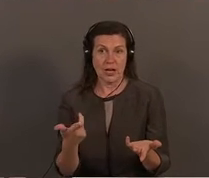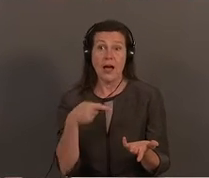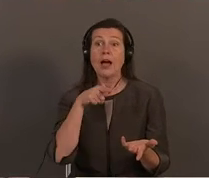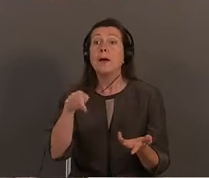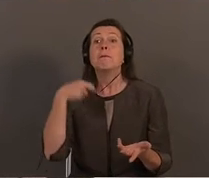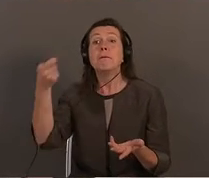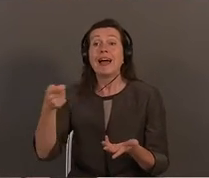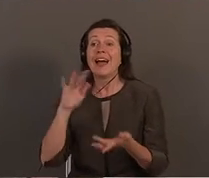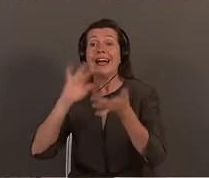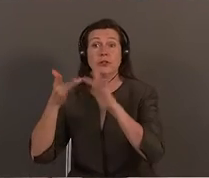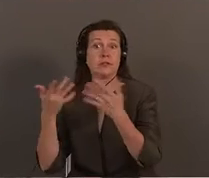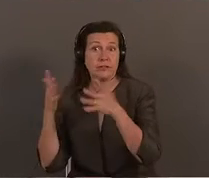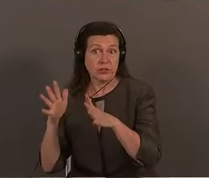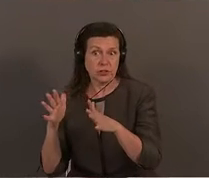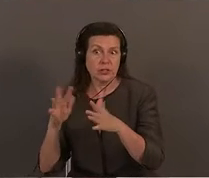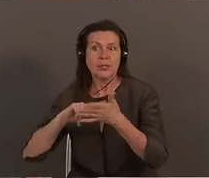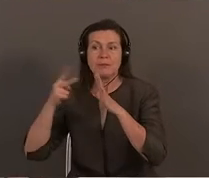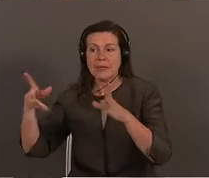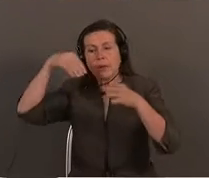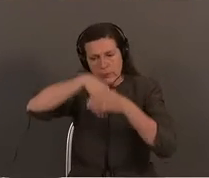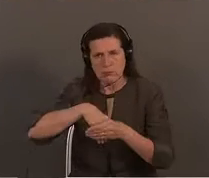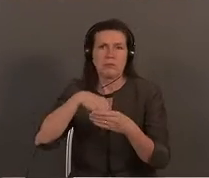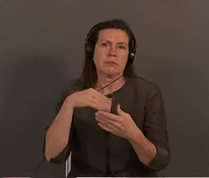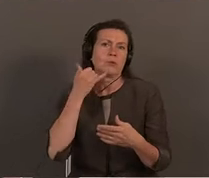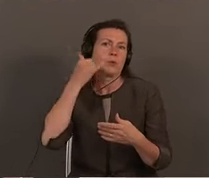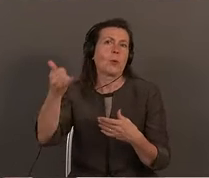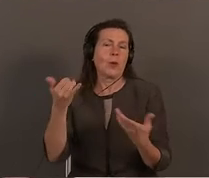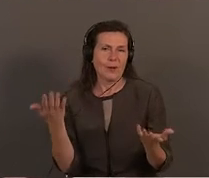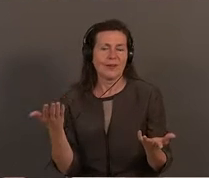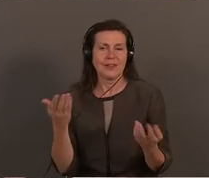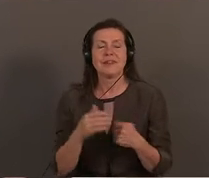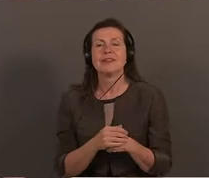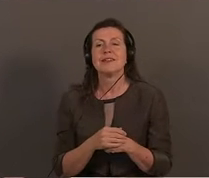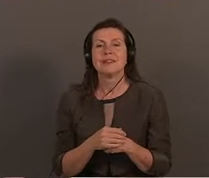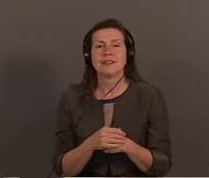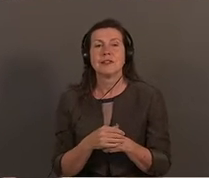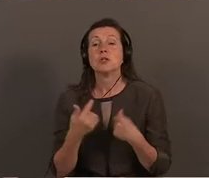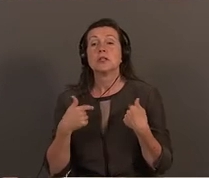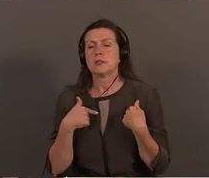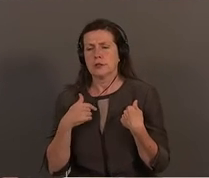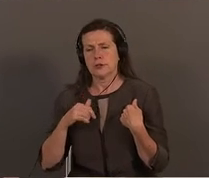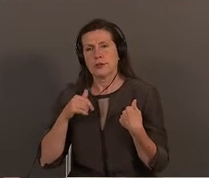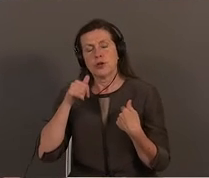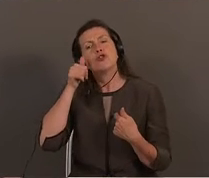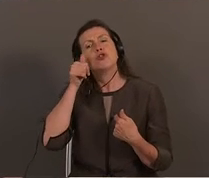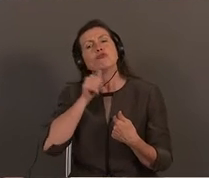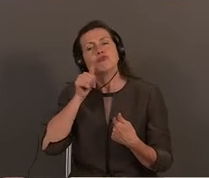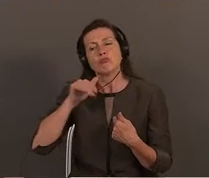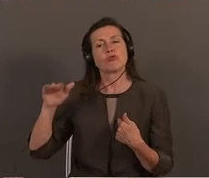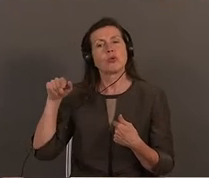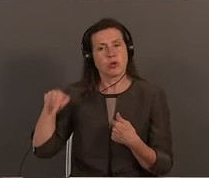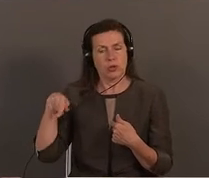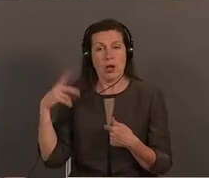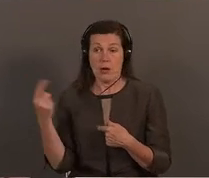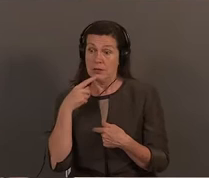internet, then phone call is free of charge. And my daughter, for example, said that thanks